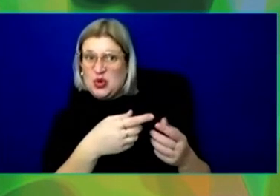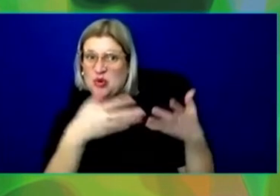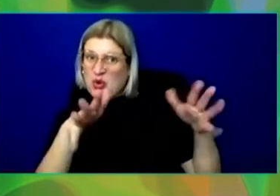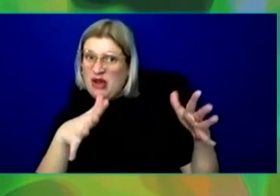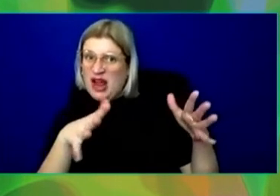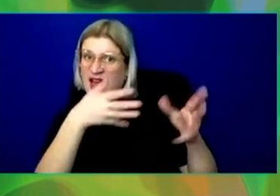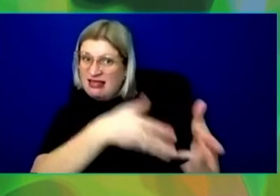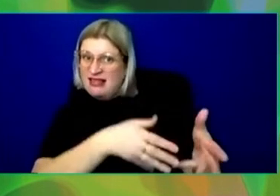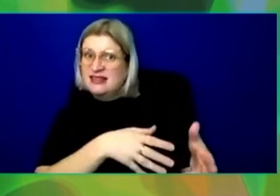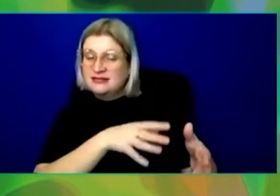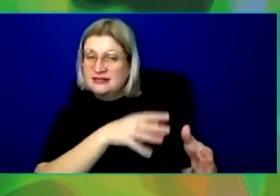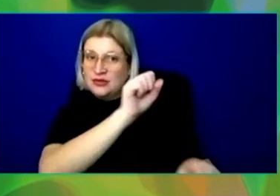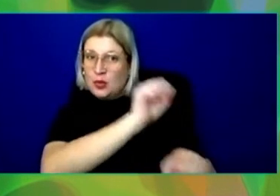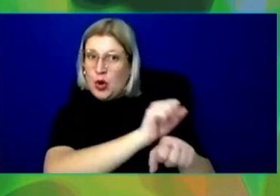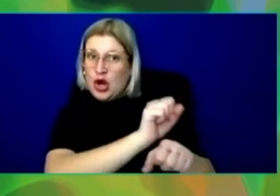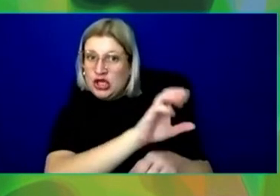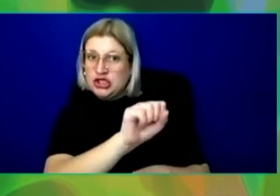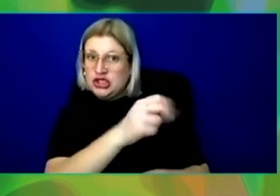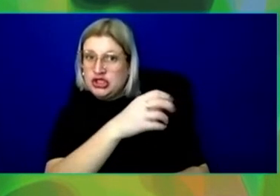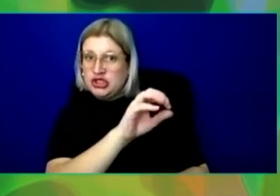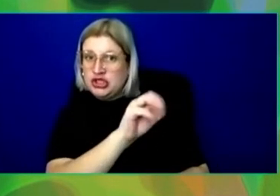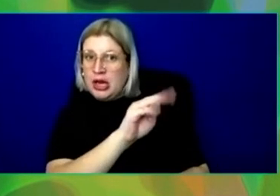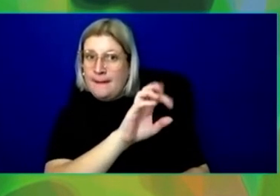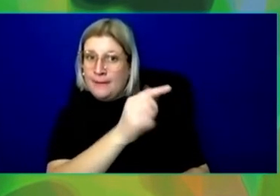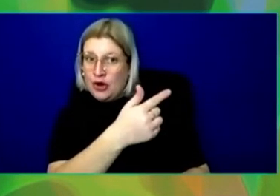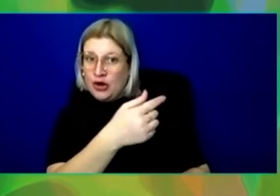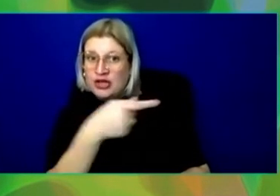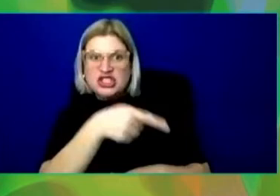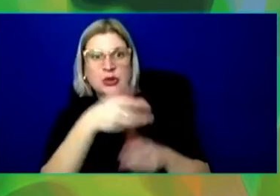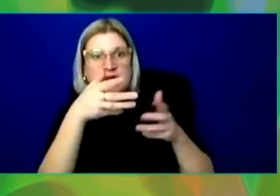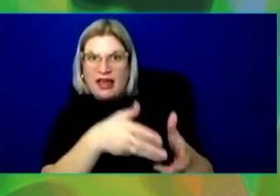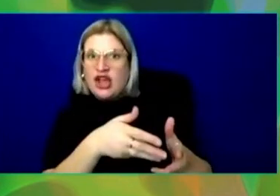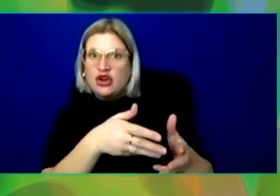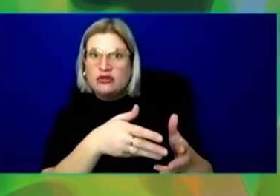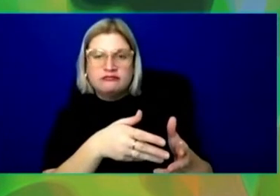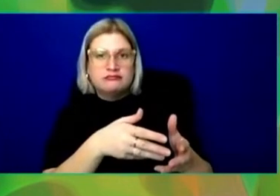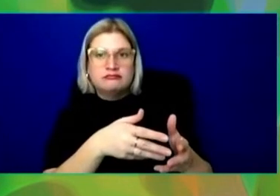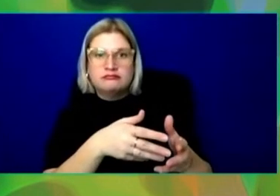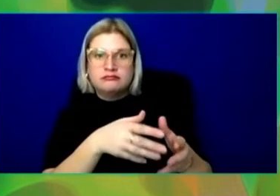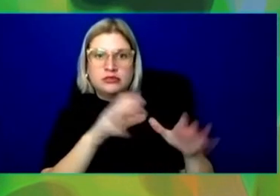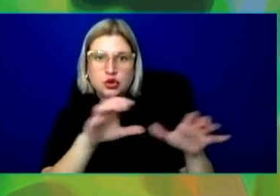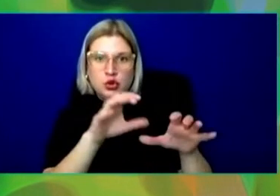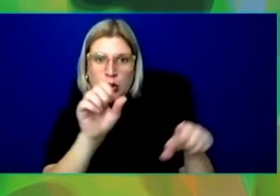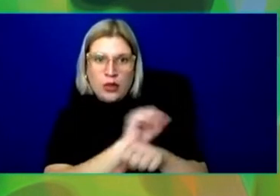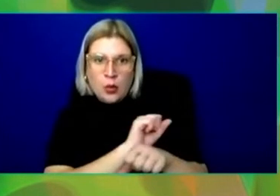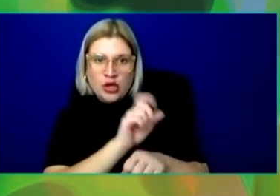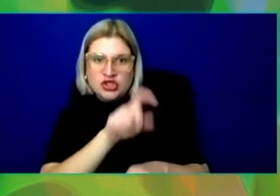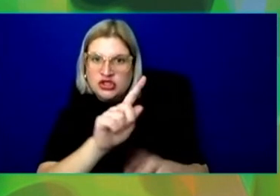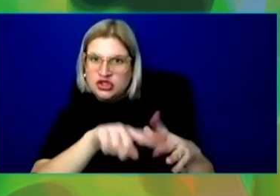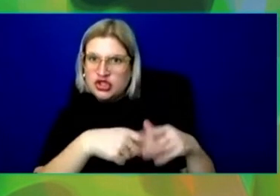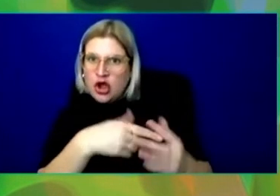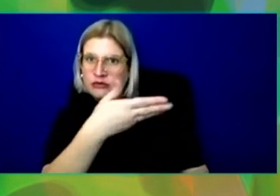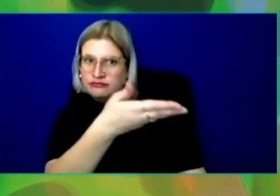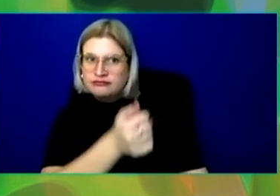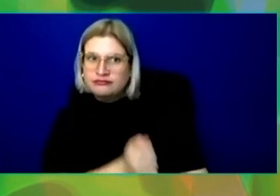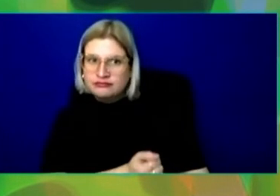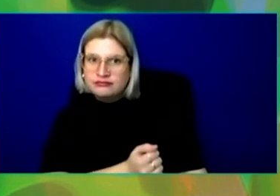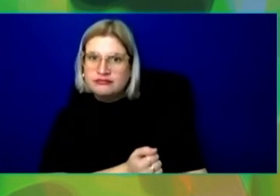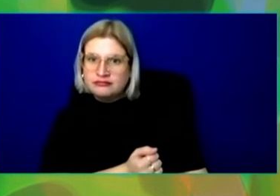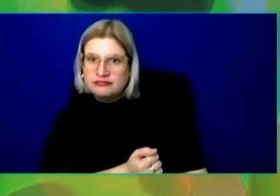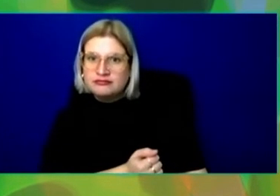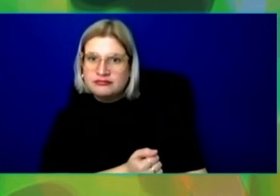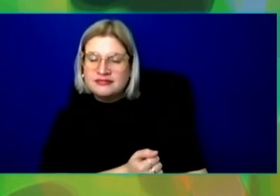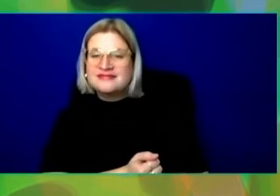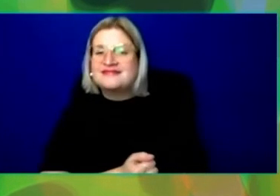I think because she was on the ground in the right. state, I think, you know, we should, Deirdre should start. I agree. Thank